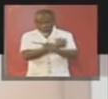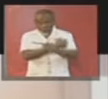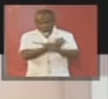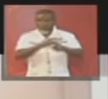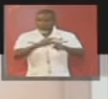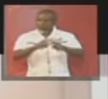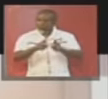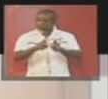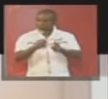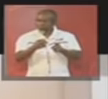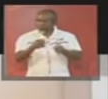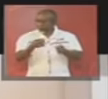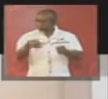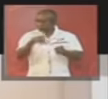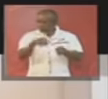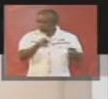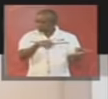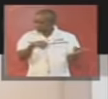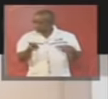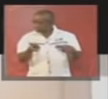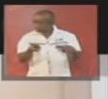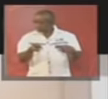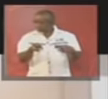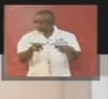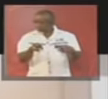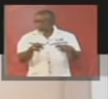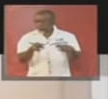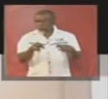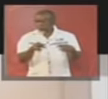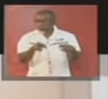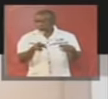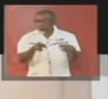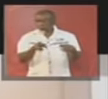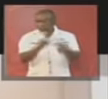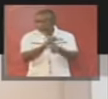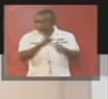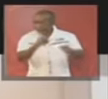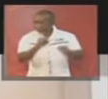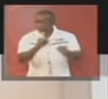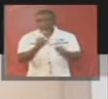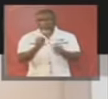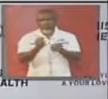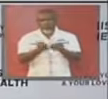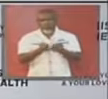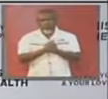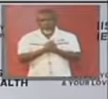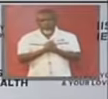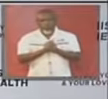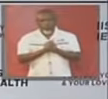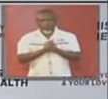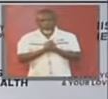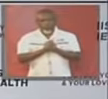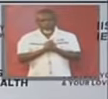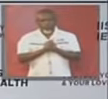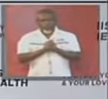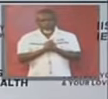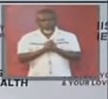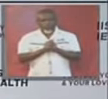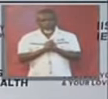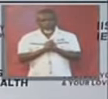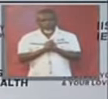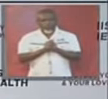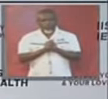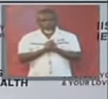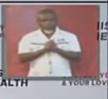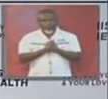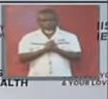how ready are we to receive that particular vaccine? Thank you. Sure. So this is actually